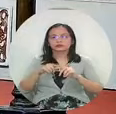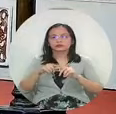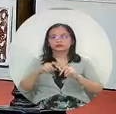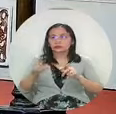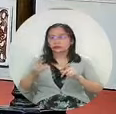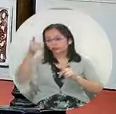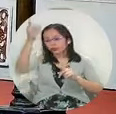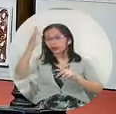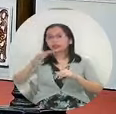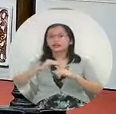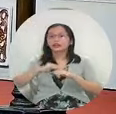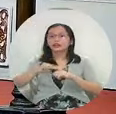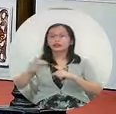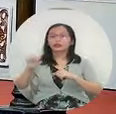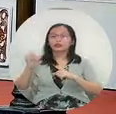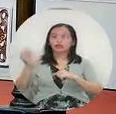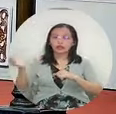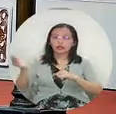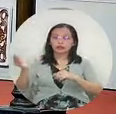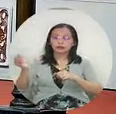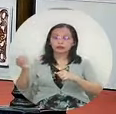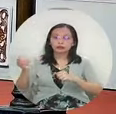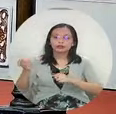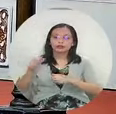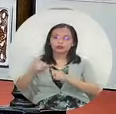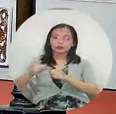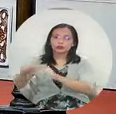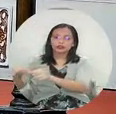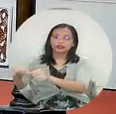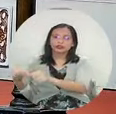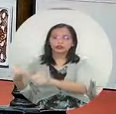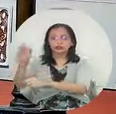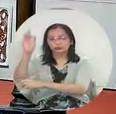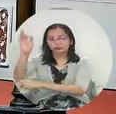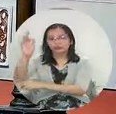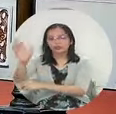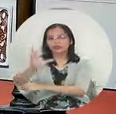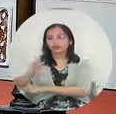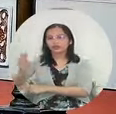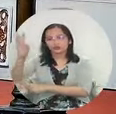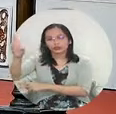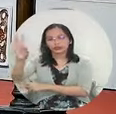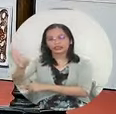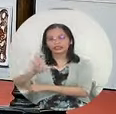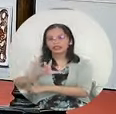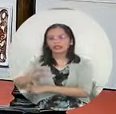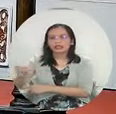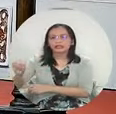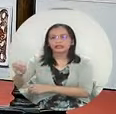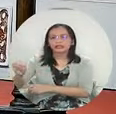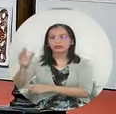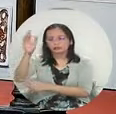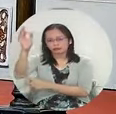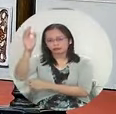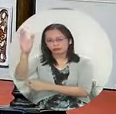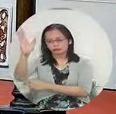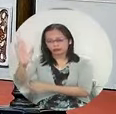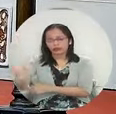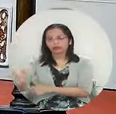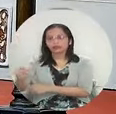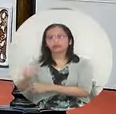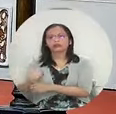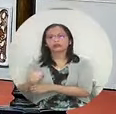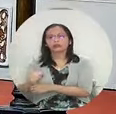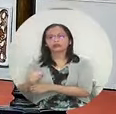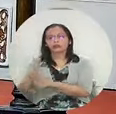your ministry, that person will be in heaven forever and forever. Do not underestimate God's call for you.